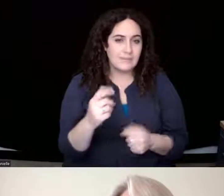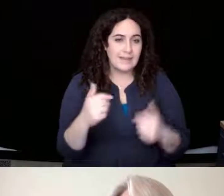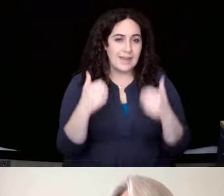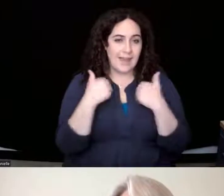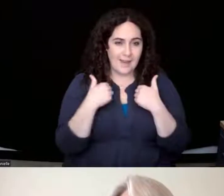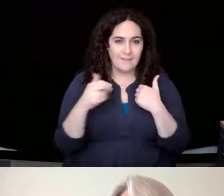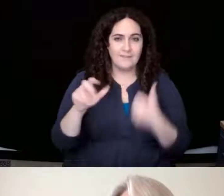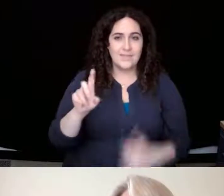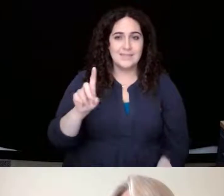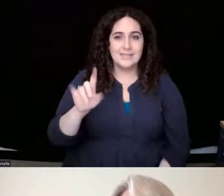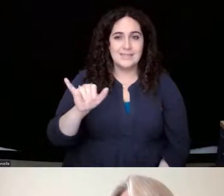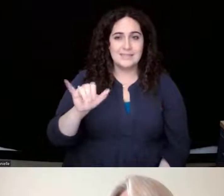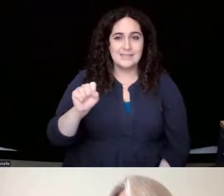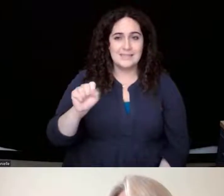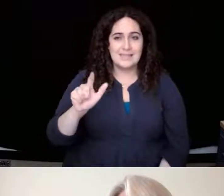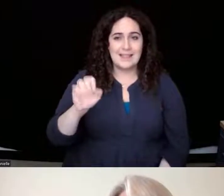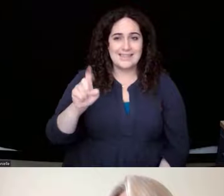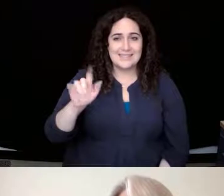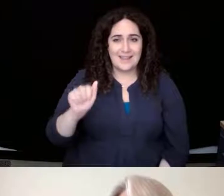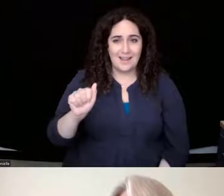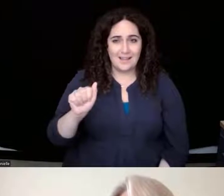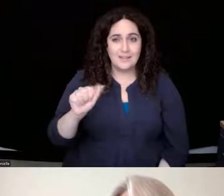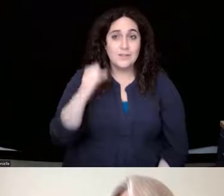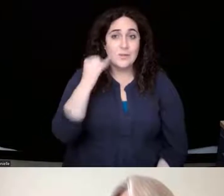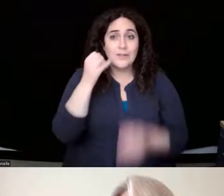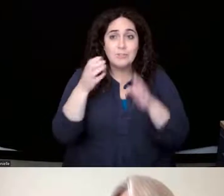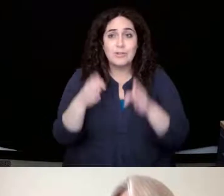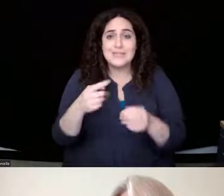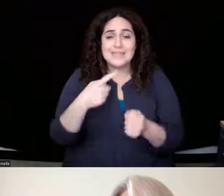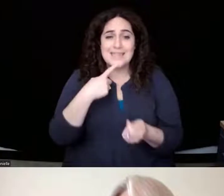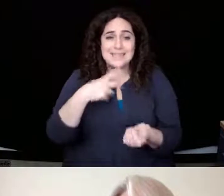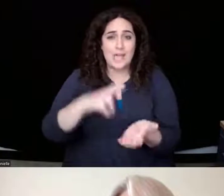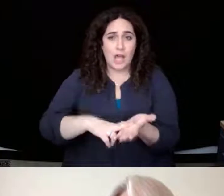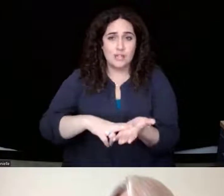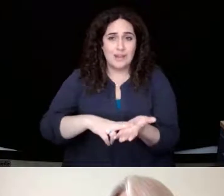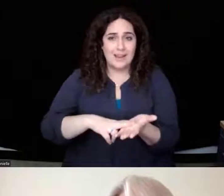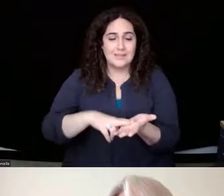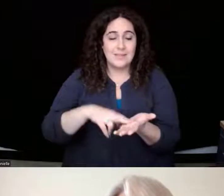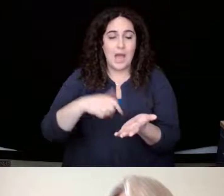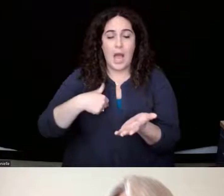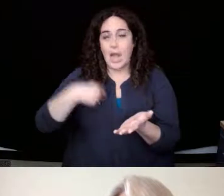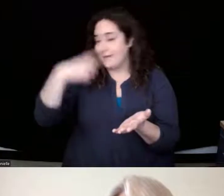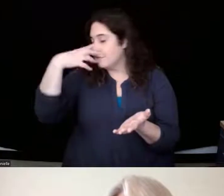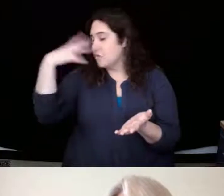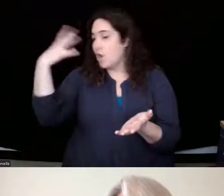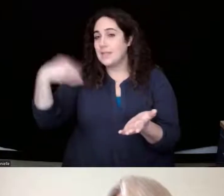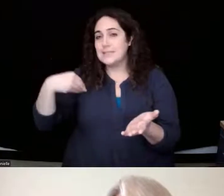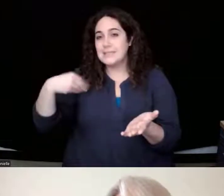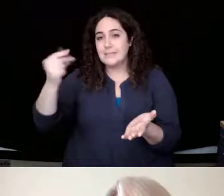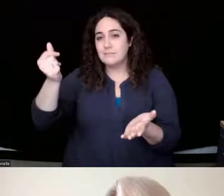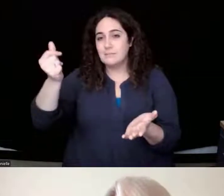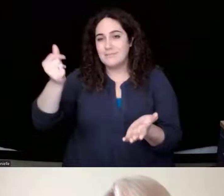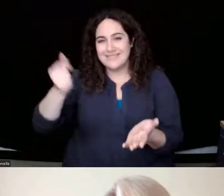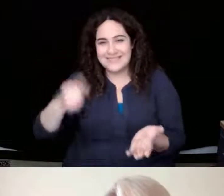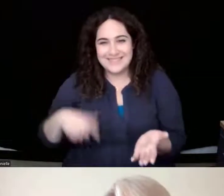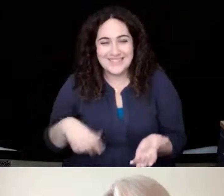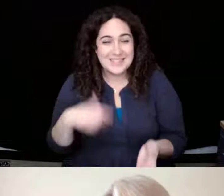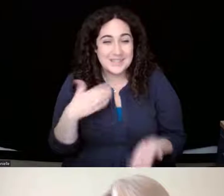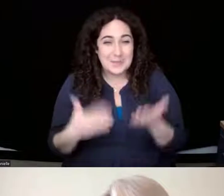when anyone says contract, half of my brain goes to sleep. So you might have already covered this.